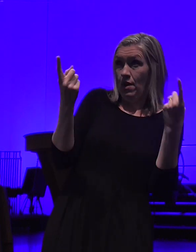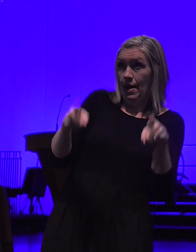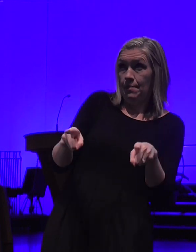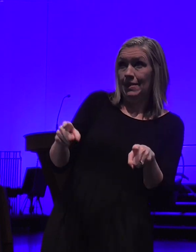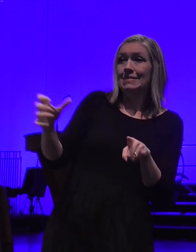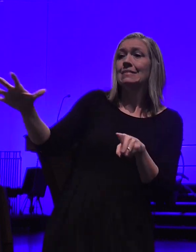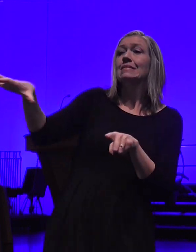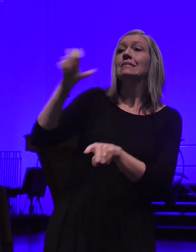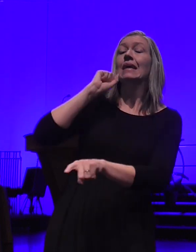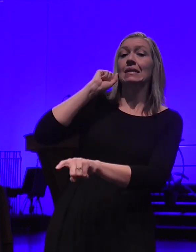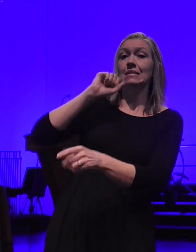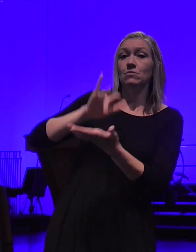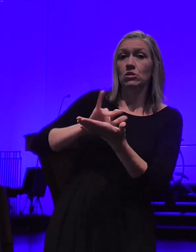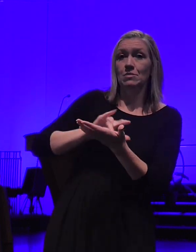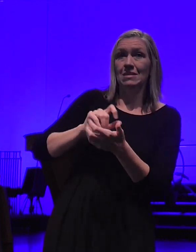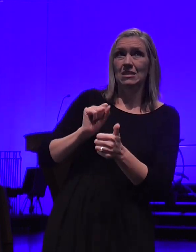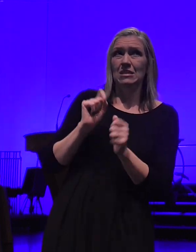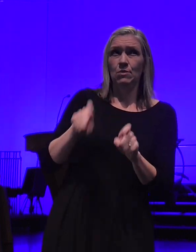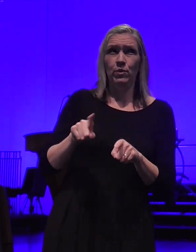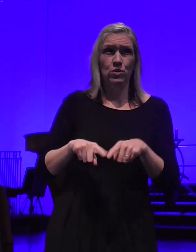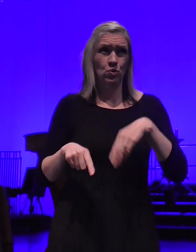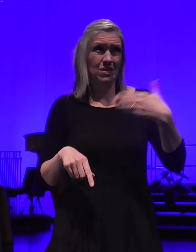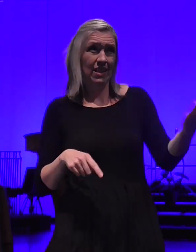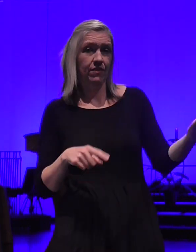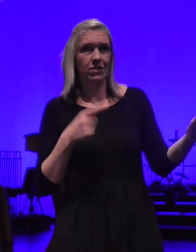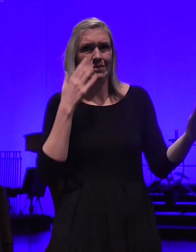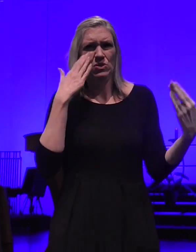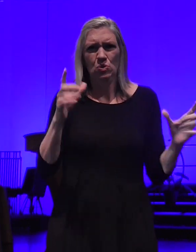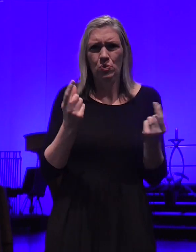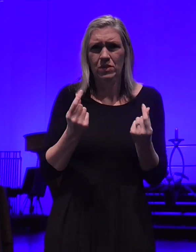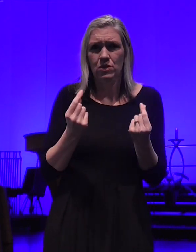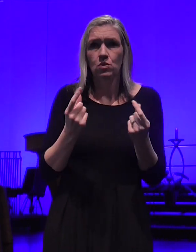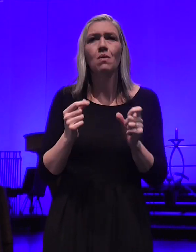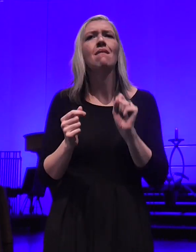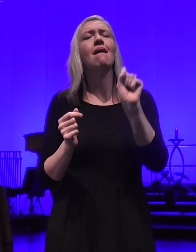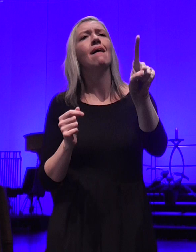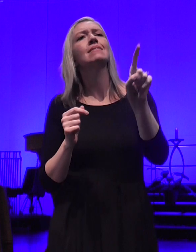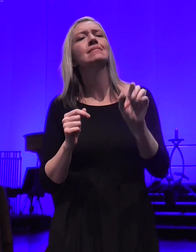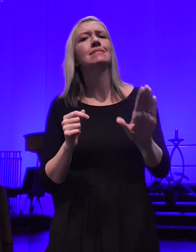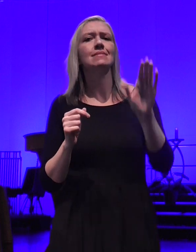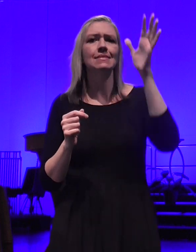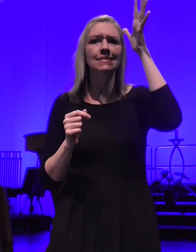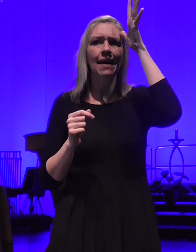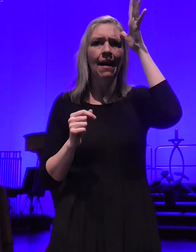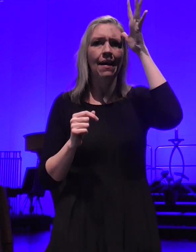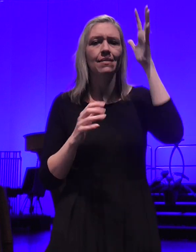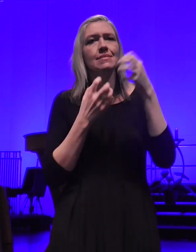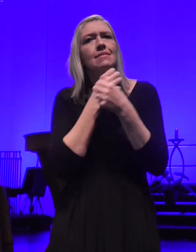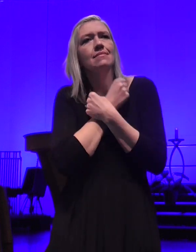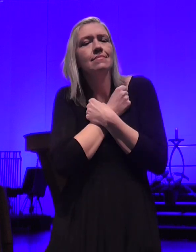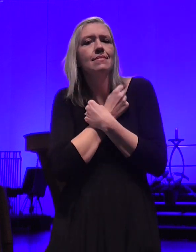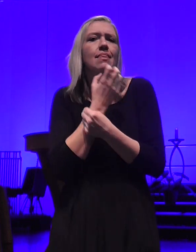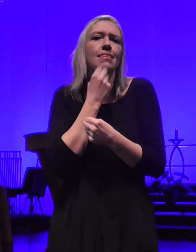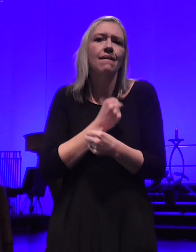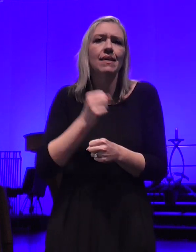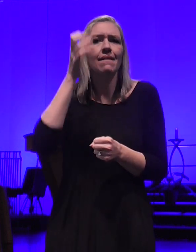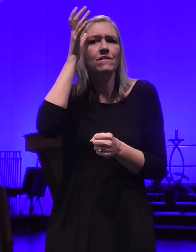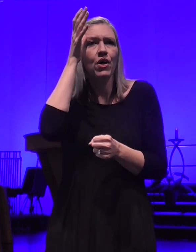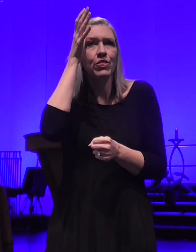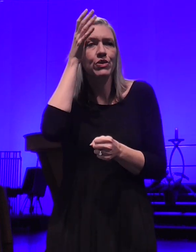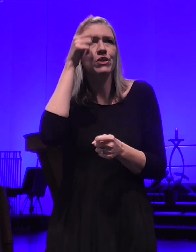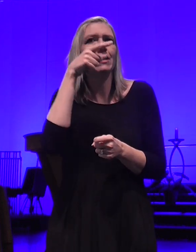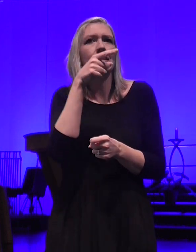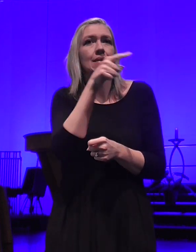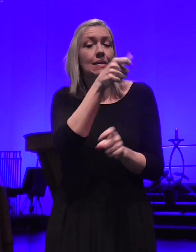go deliver it, and he doesn't know what to do. And so he goes to ask his dad, his loving father, who just happens to be in a fight